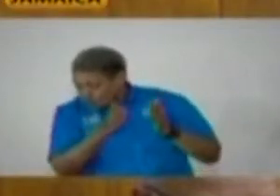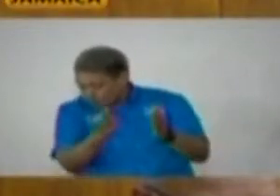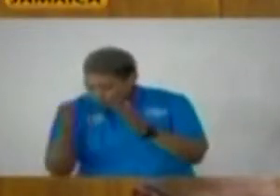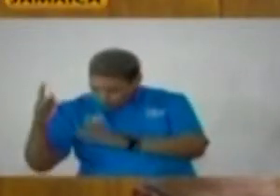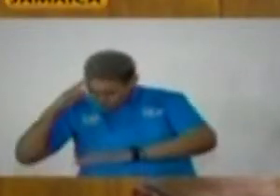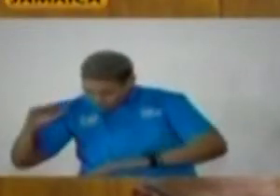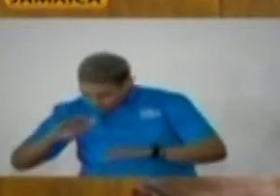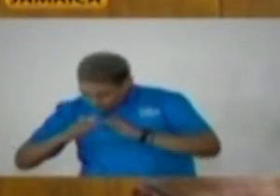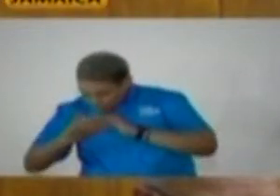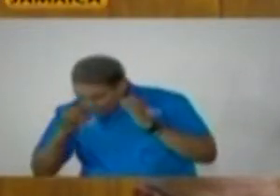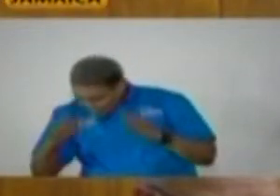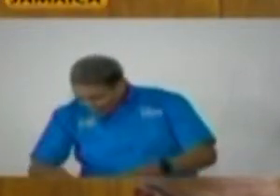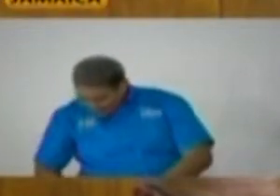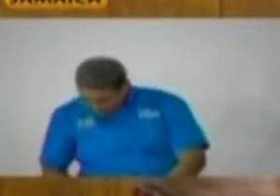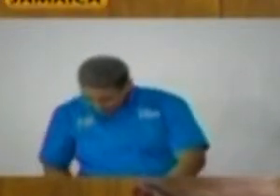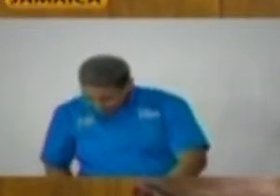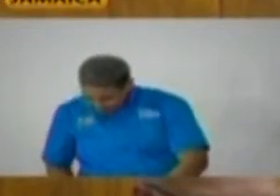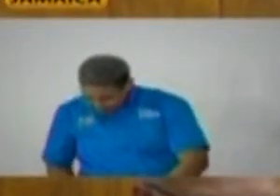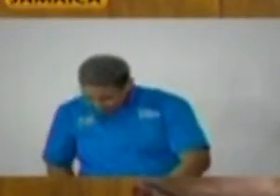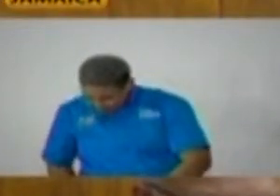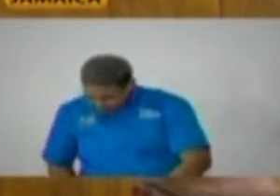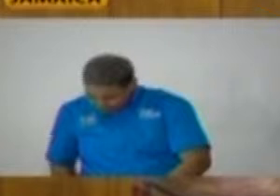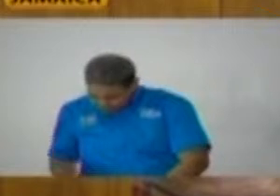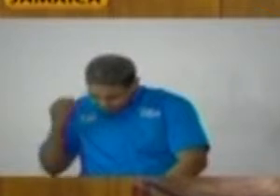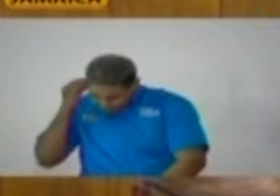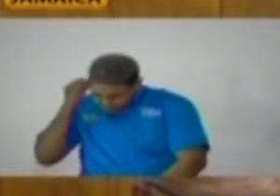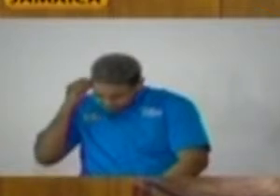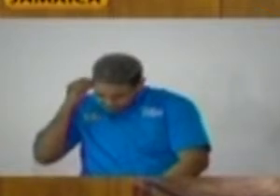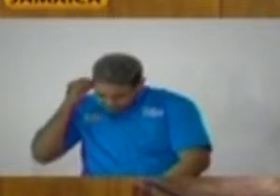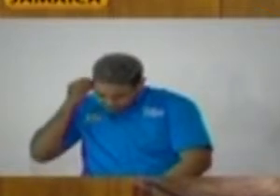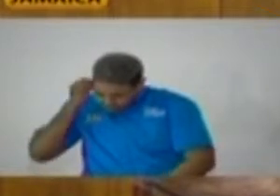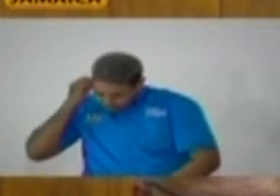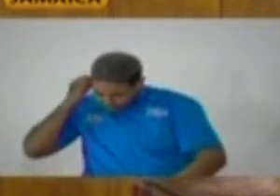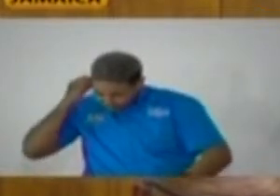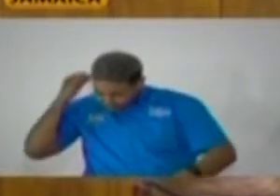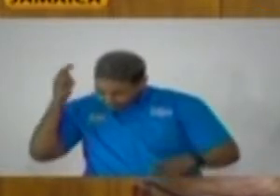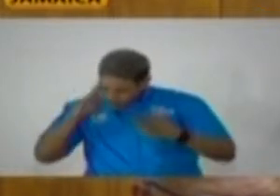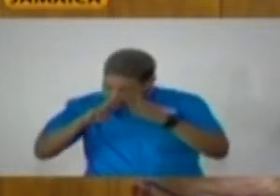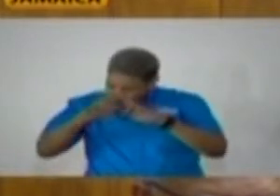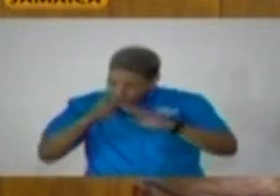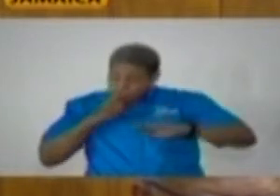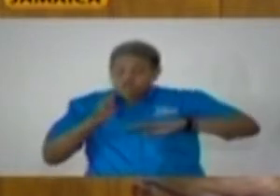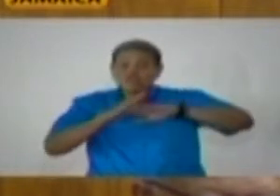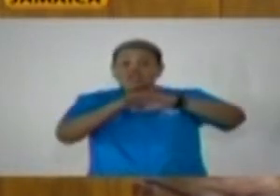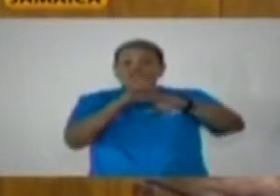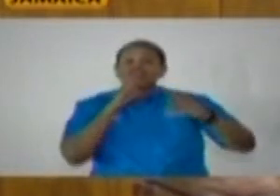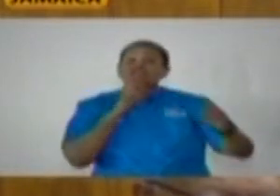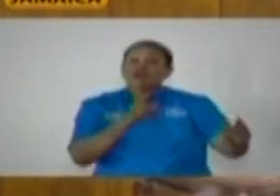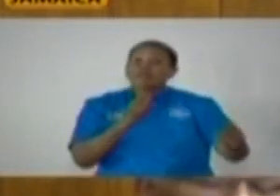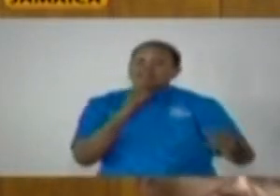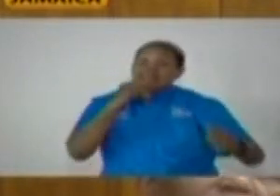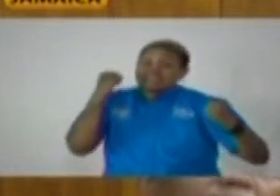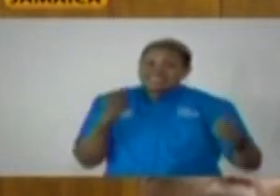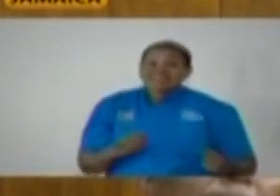many Jamaicans. The numbers have increased so rapidly and significantly that in May,